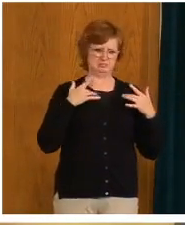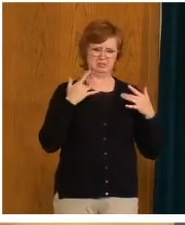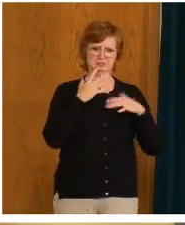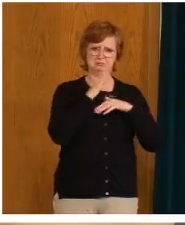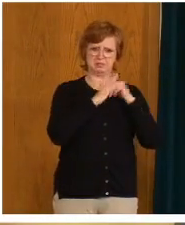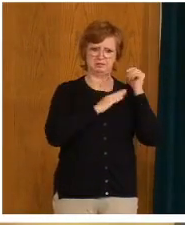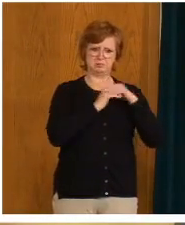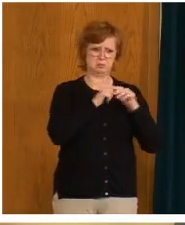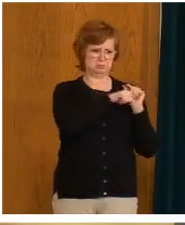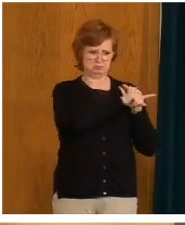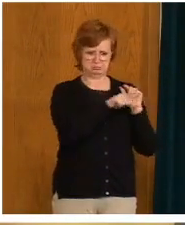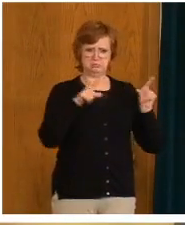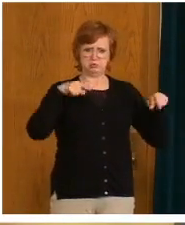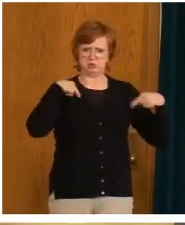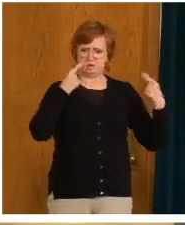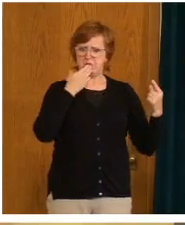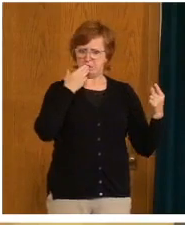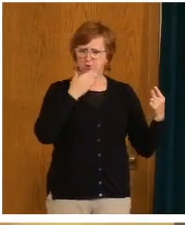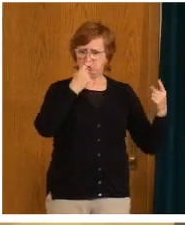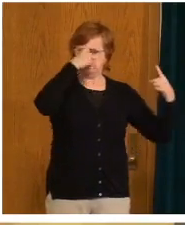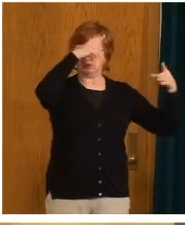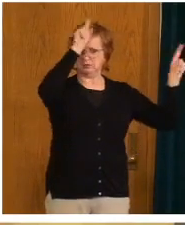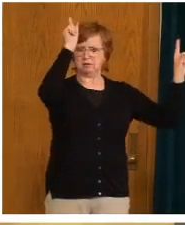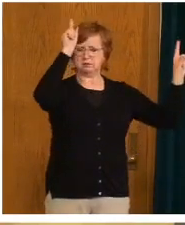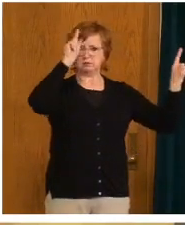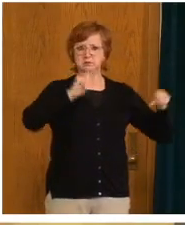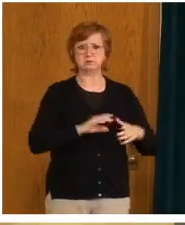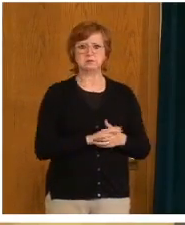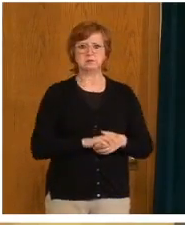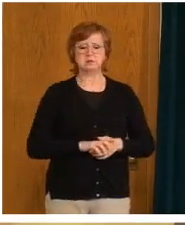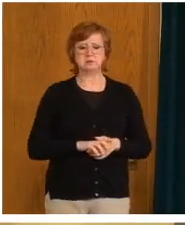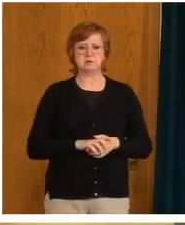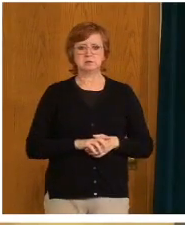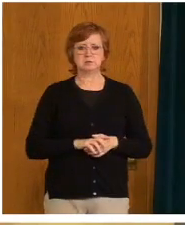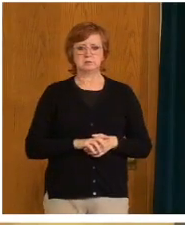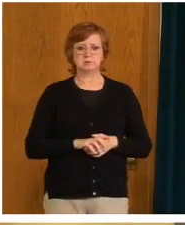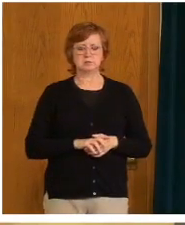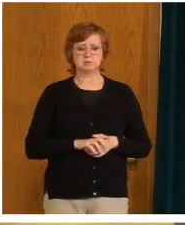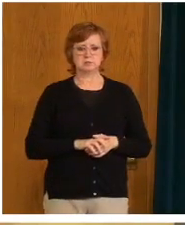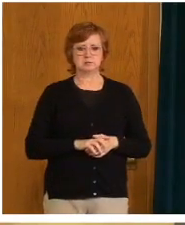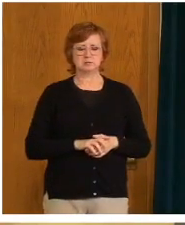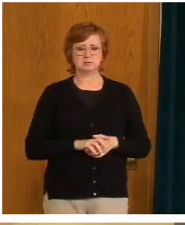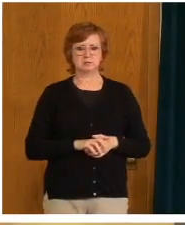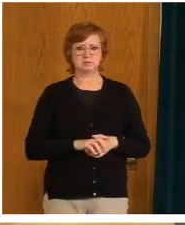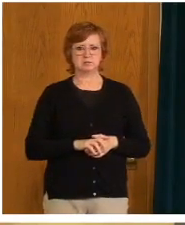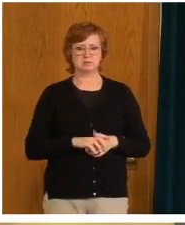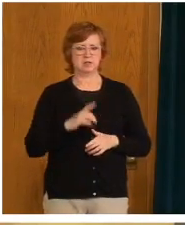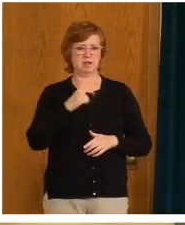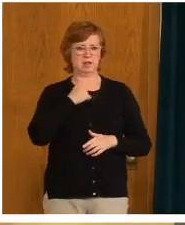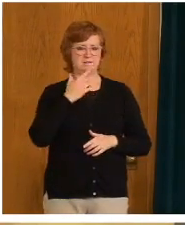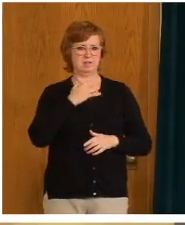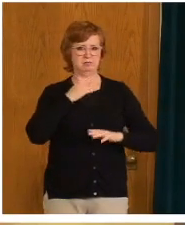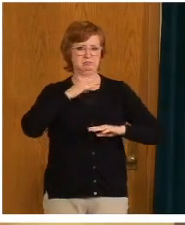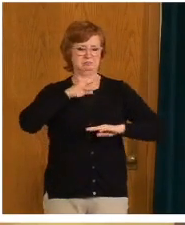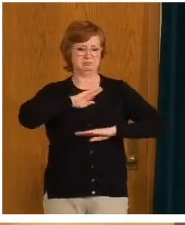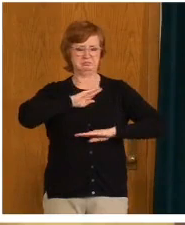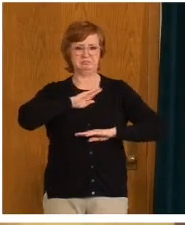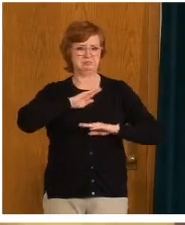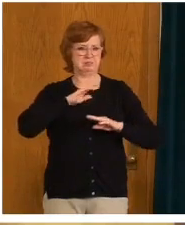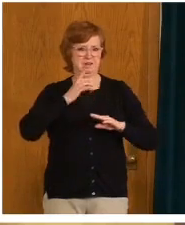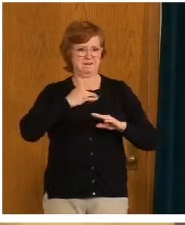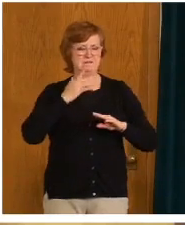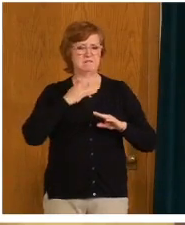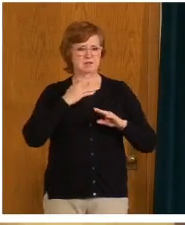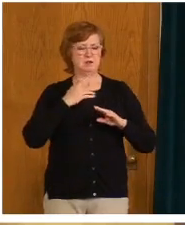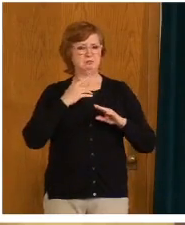through the younger age groups in the early days. So I am very convinced and quite hopeful that our